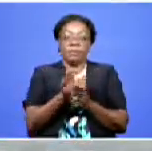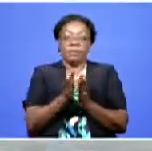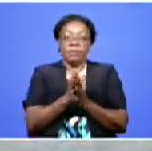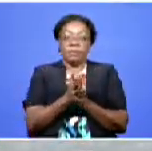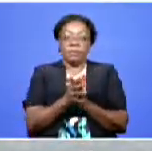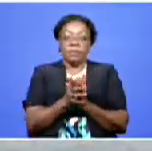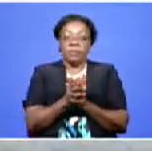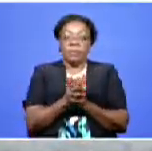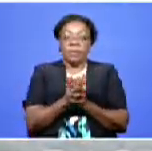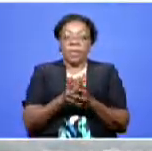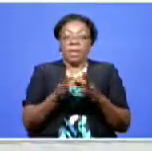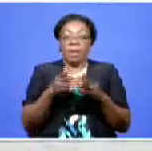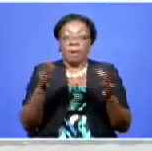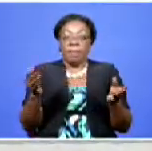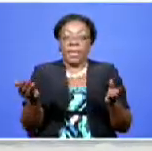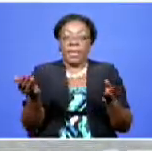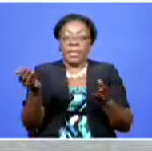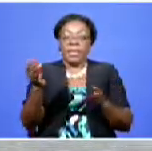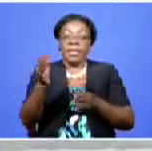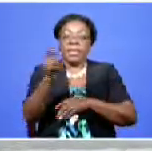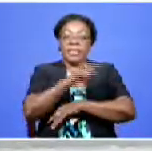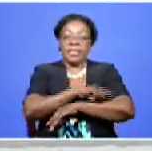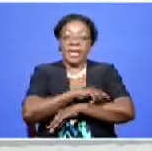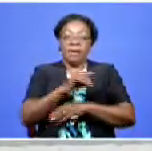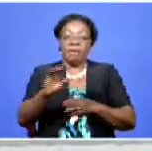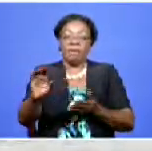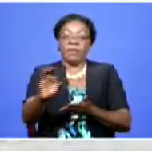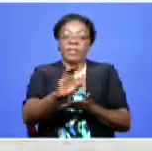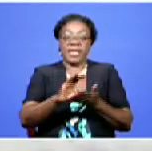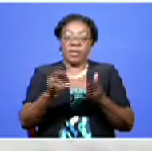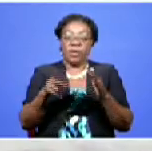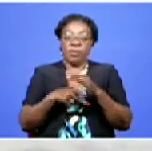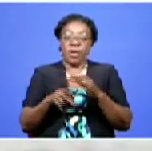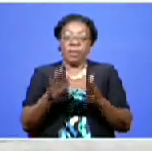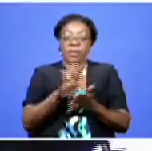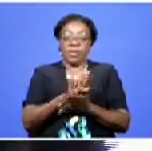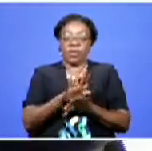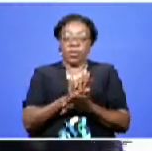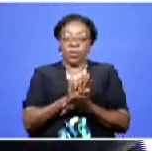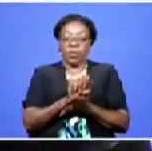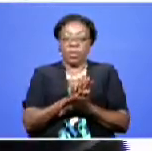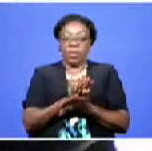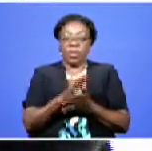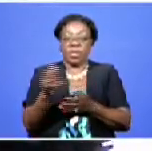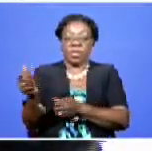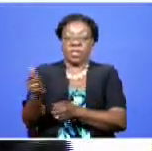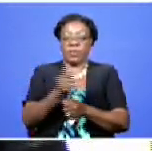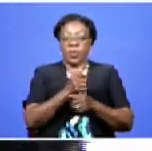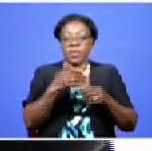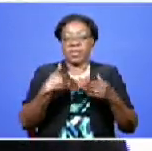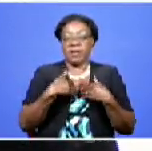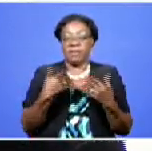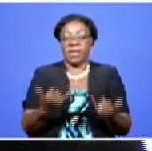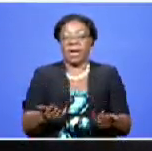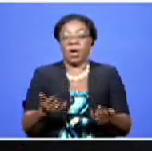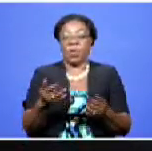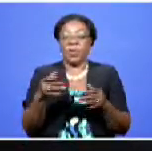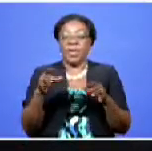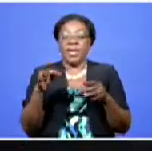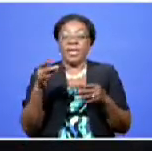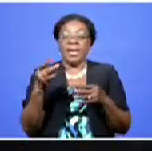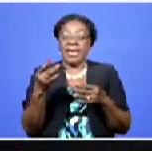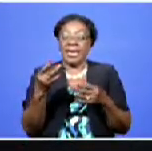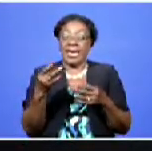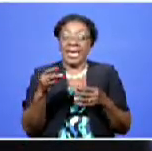A big day at the Centerville Primary School, thanks to Ricardo DeMerit and Overtime Sports. The school now has 18 new basketballs,